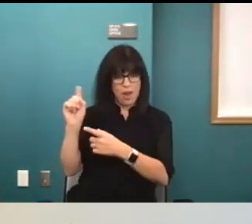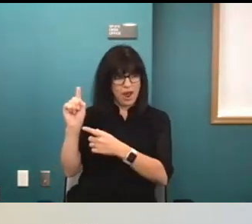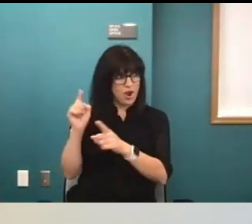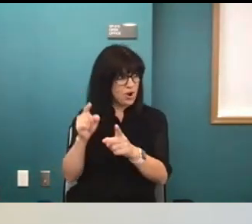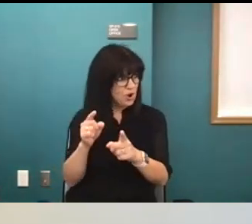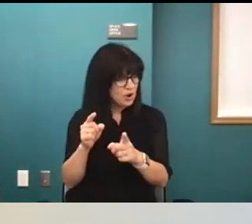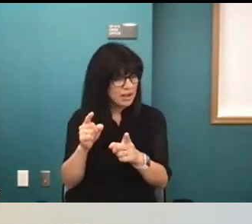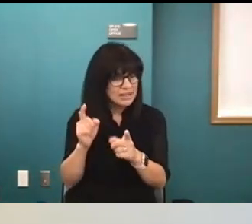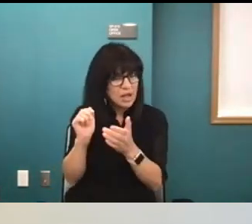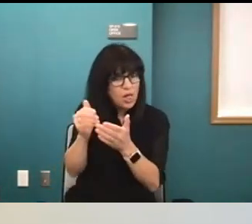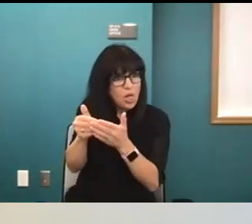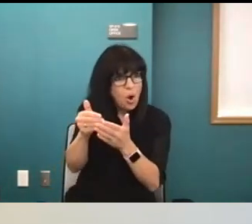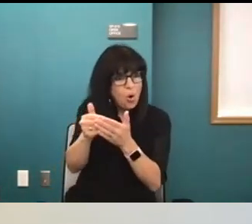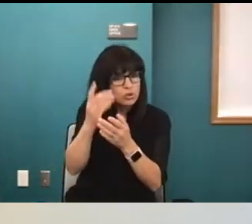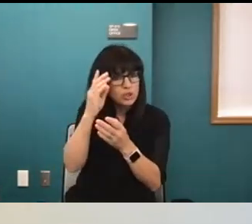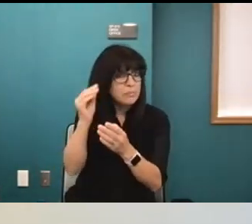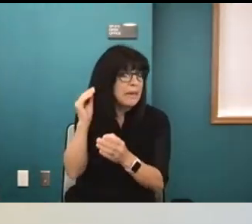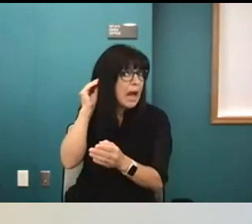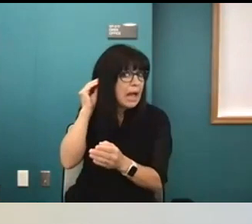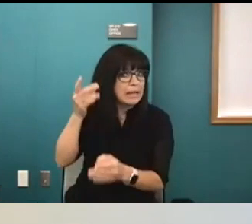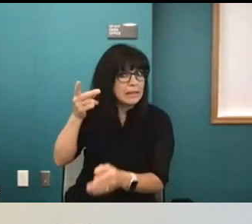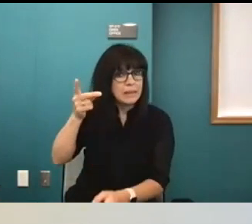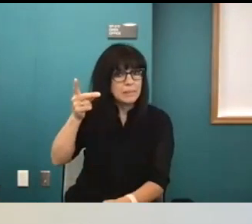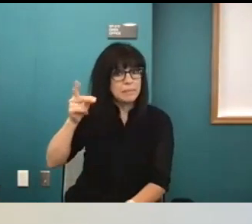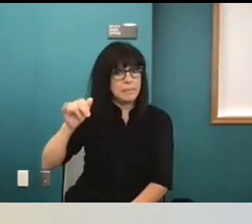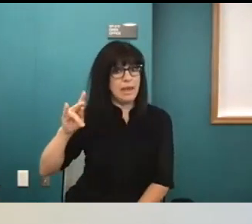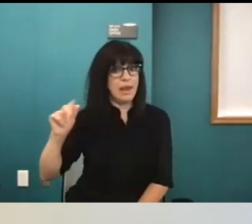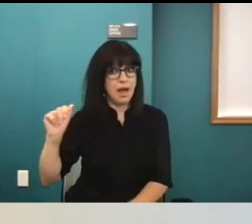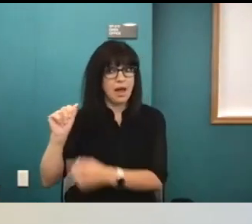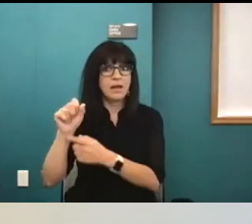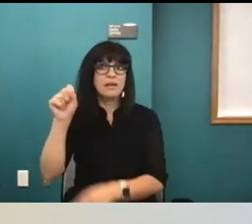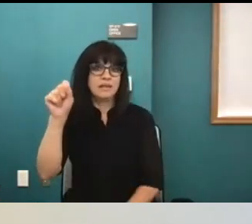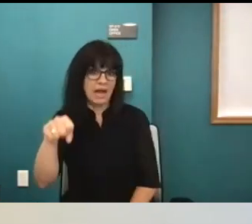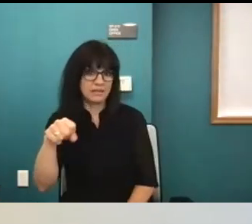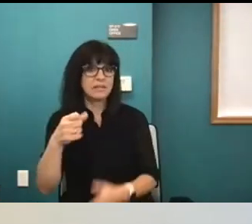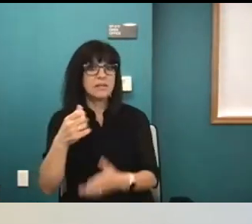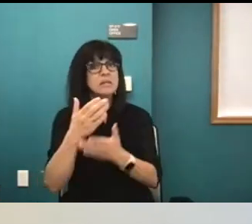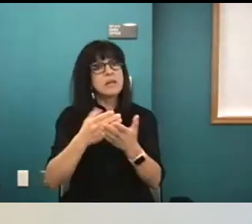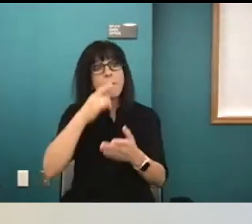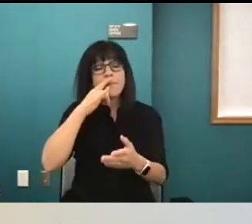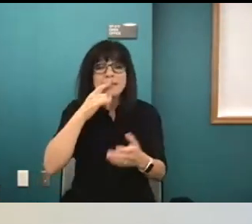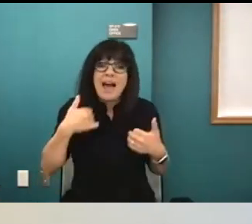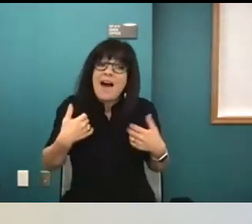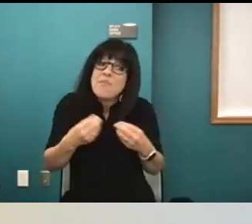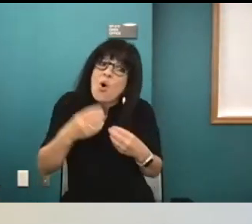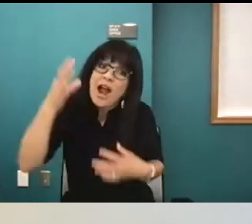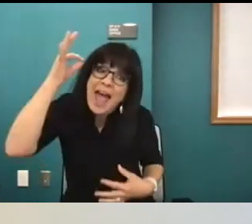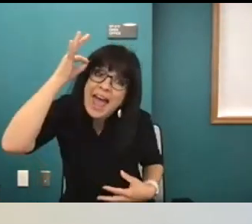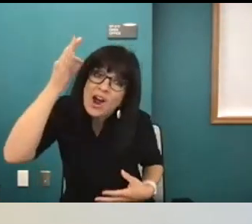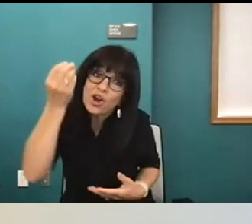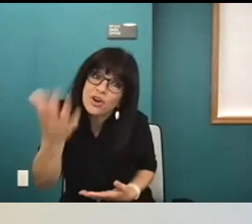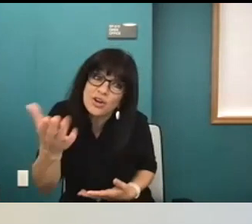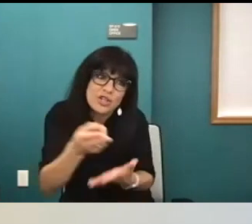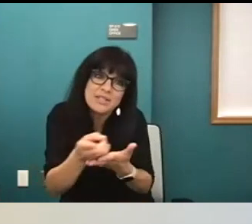pretty close to being just behind the pinna? We are putting it there. Some kids are just more hairy. They